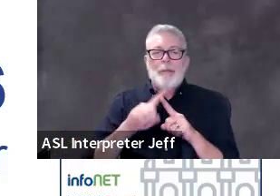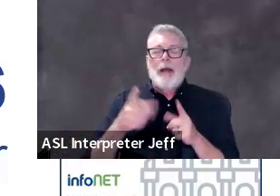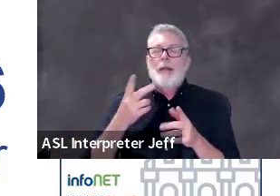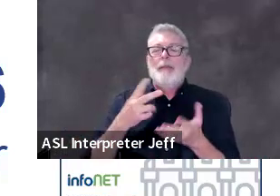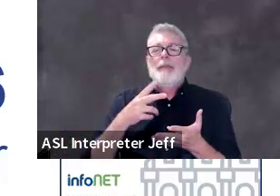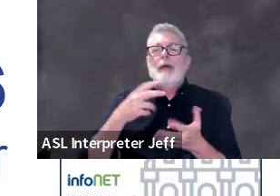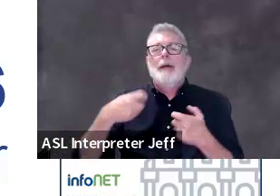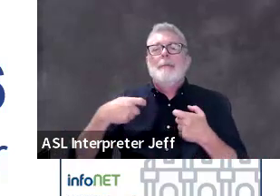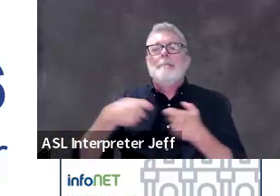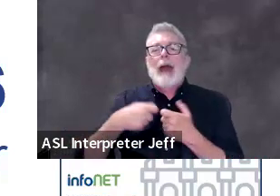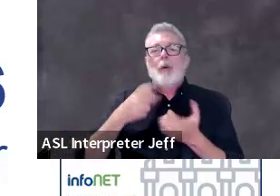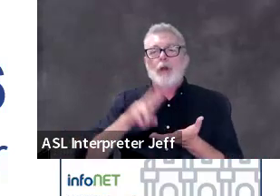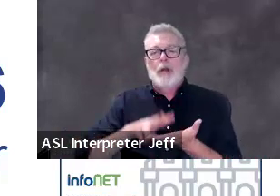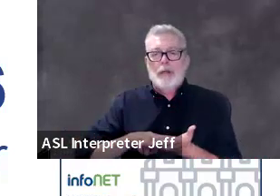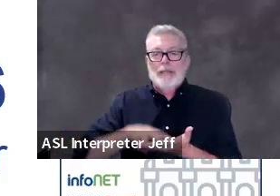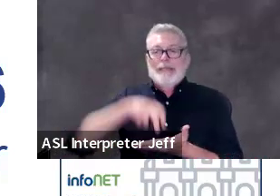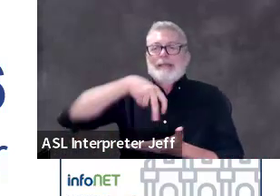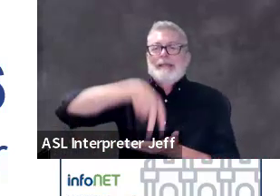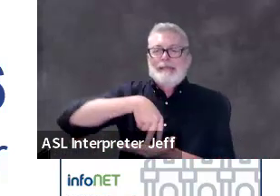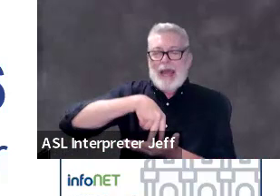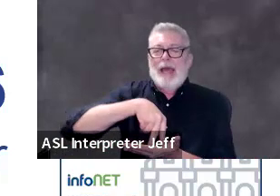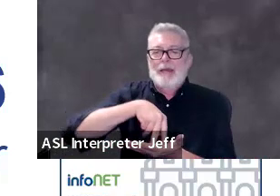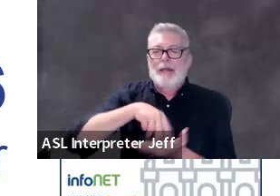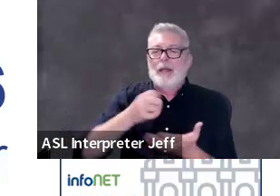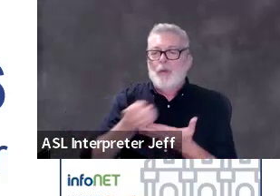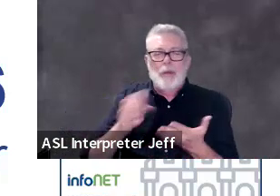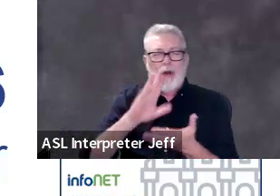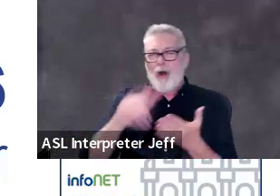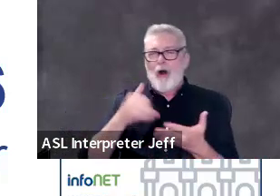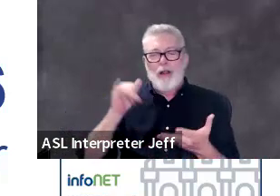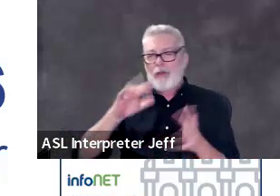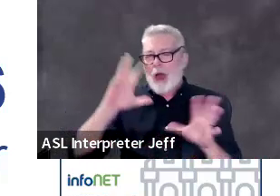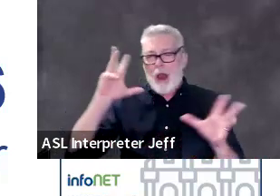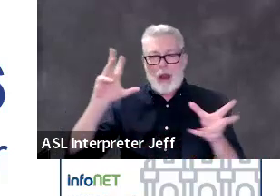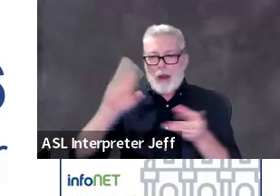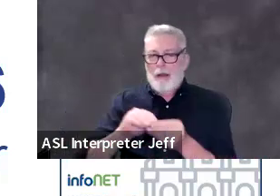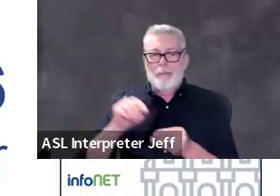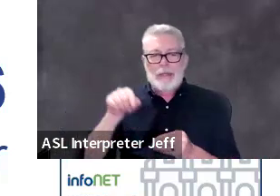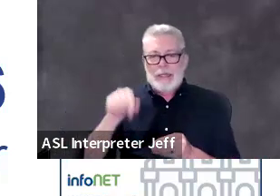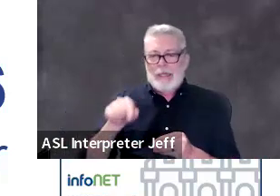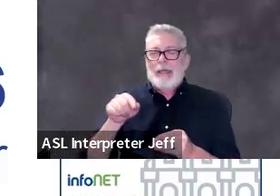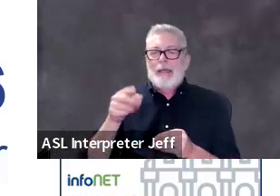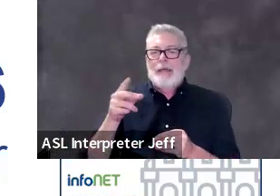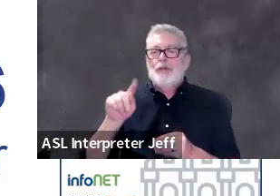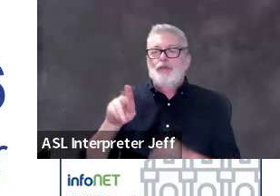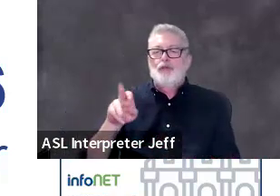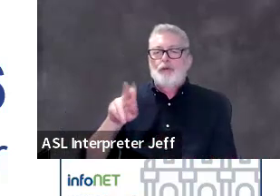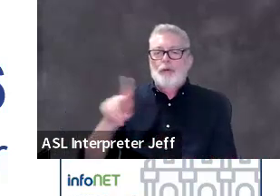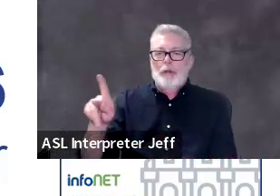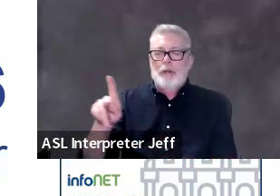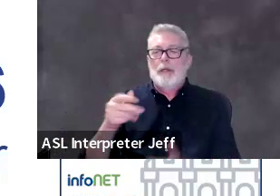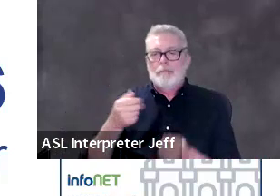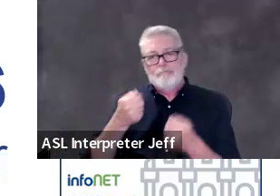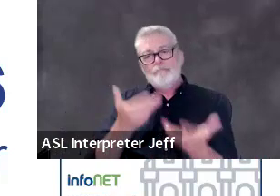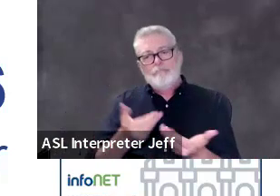that attaches to a power wheelchair. All of those he had kind of brought up,